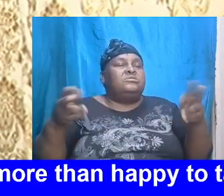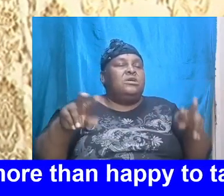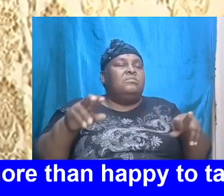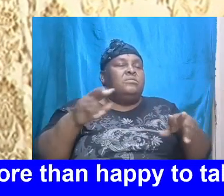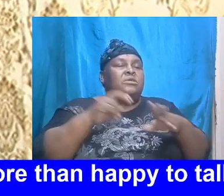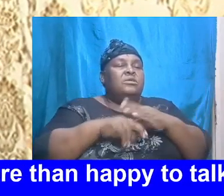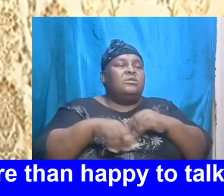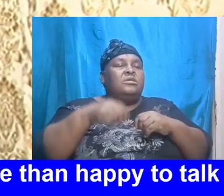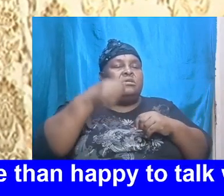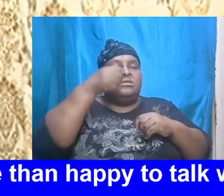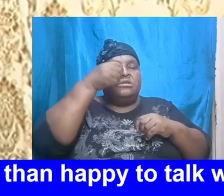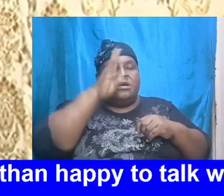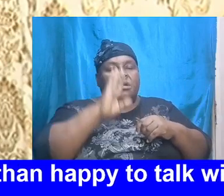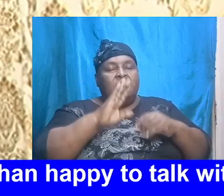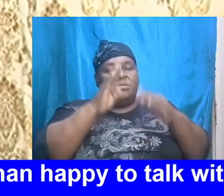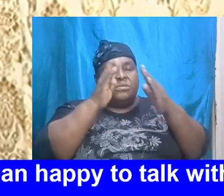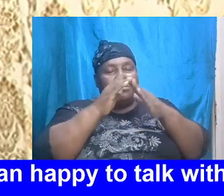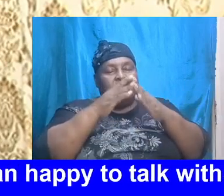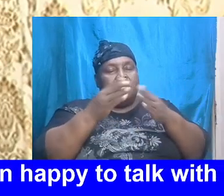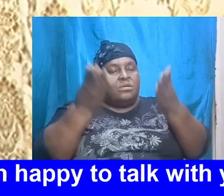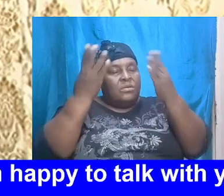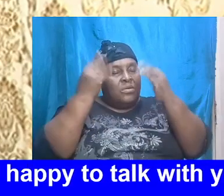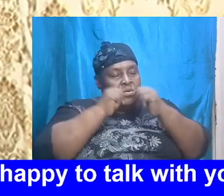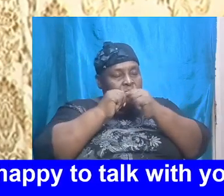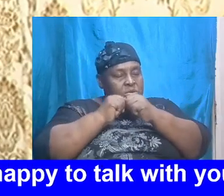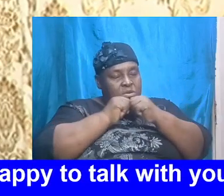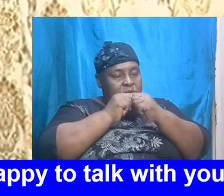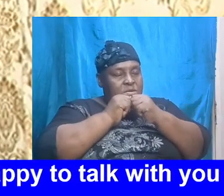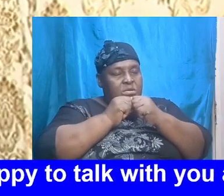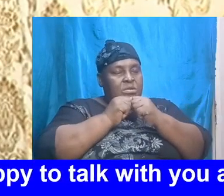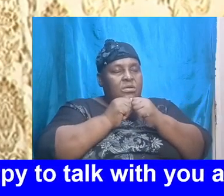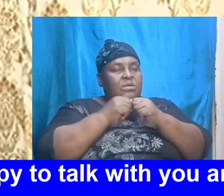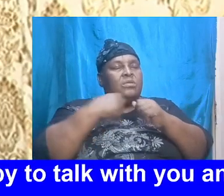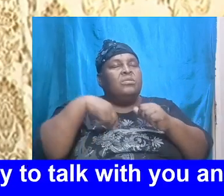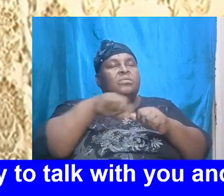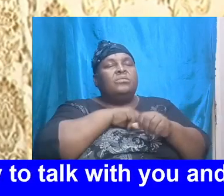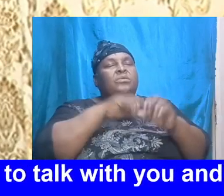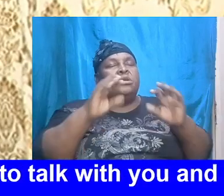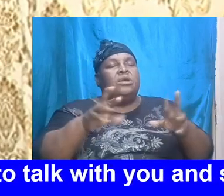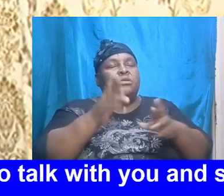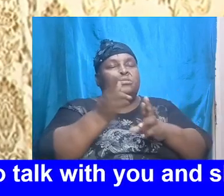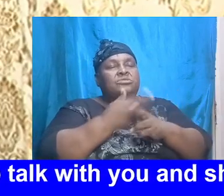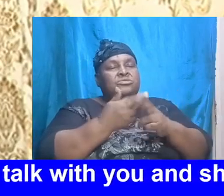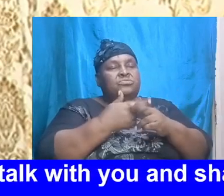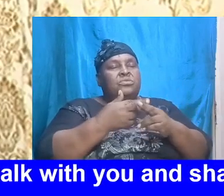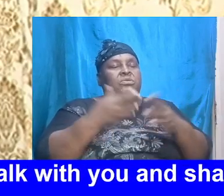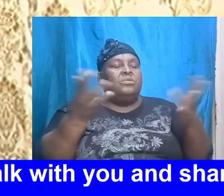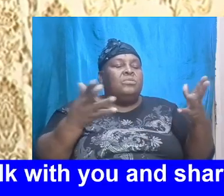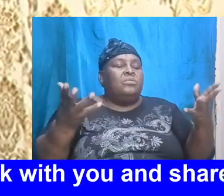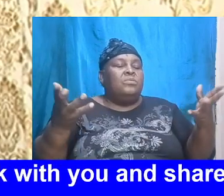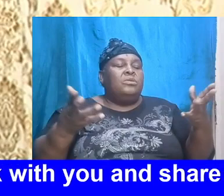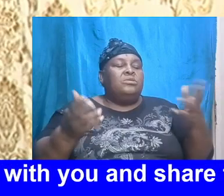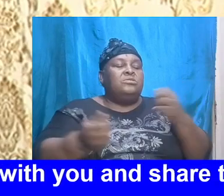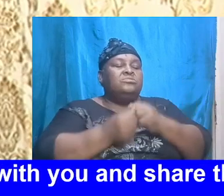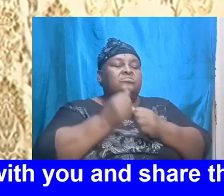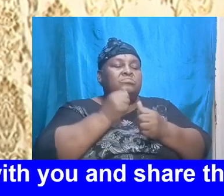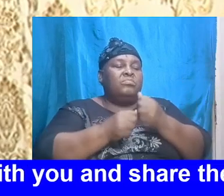God, and we'll combine our efforts together to ensure that together we can restore what was broken down.